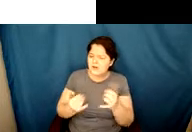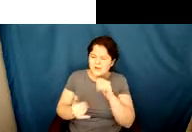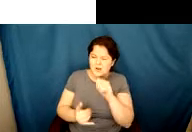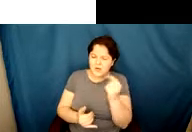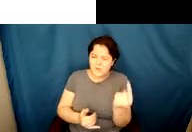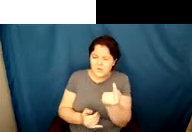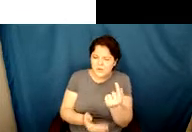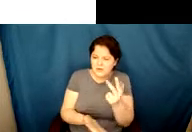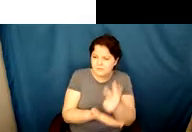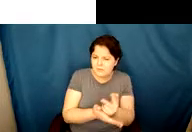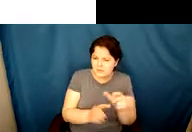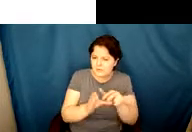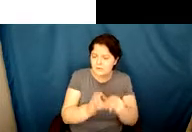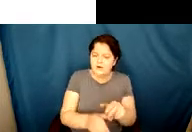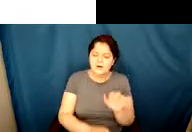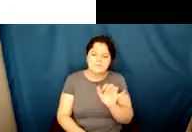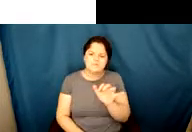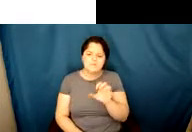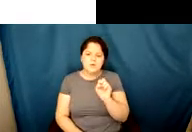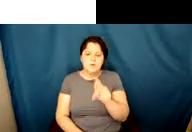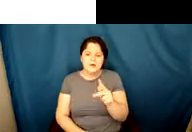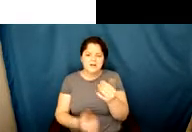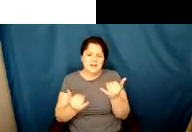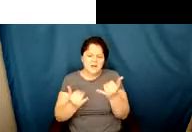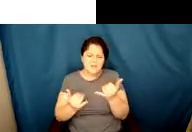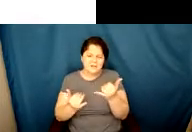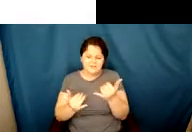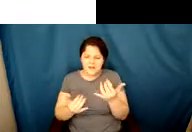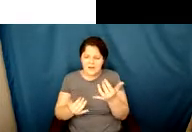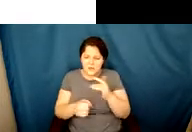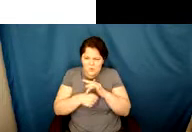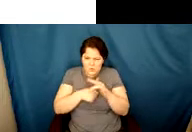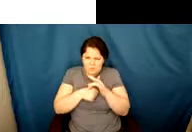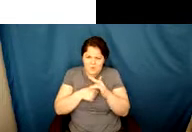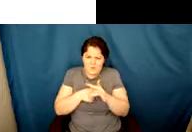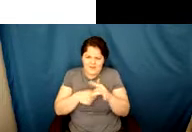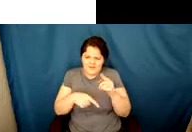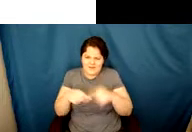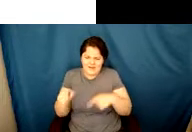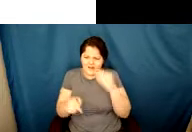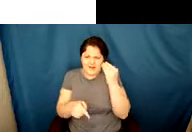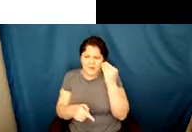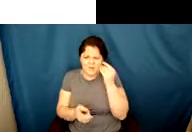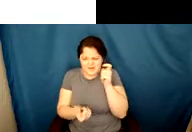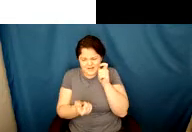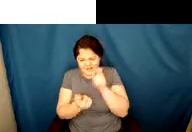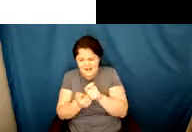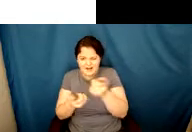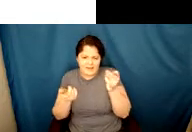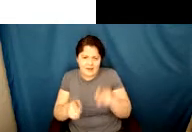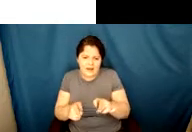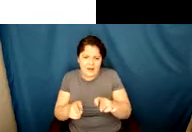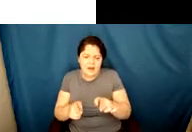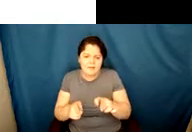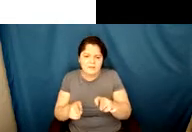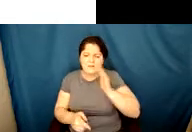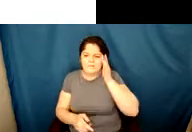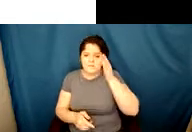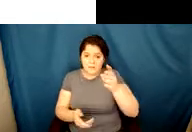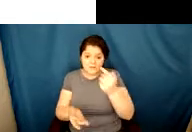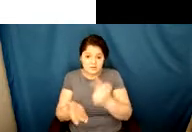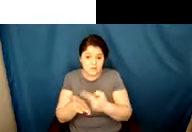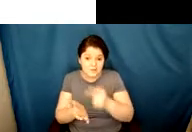ride. Okay, so right now it's too preliminary to know exactly what's going to be done with it, is what it sounds like. Is there going to be talks in the